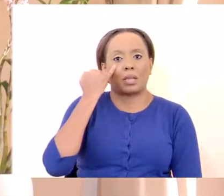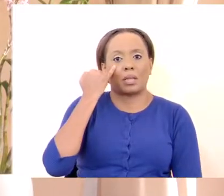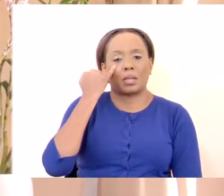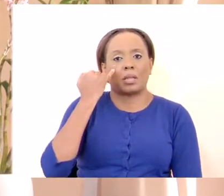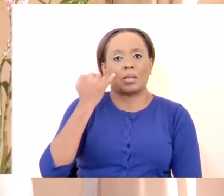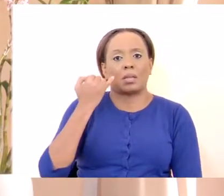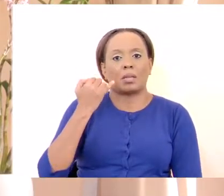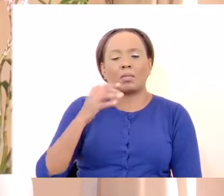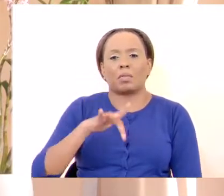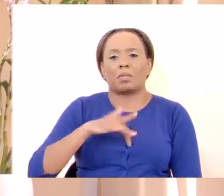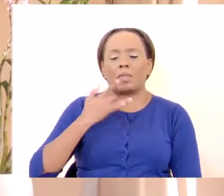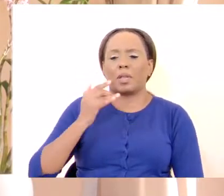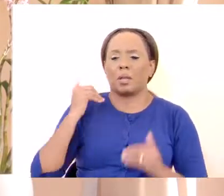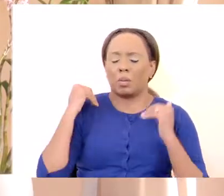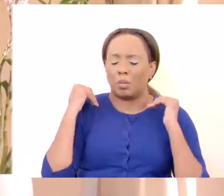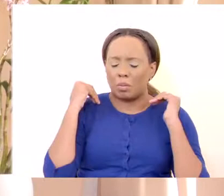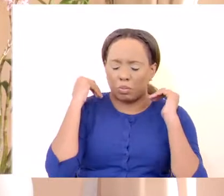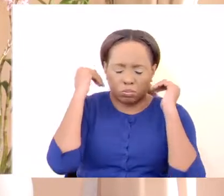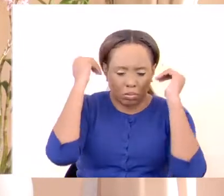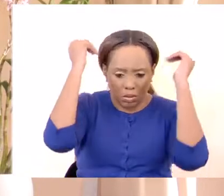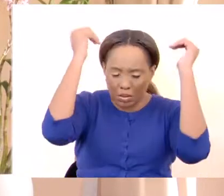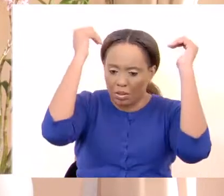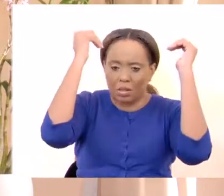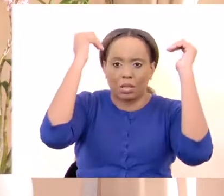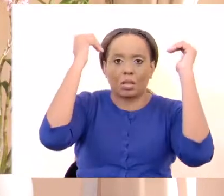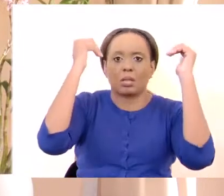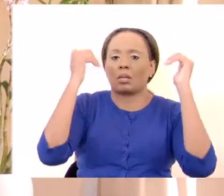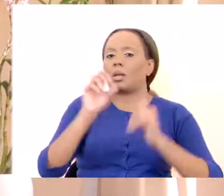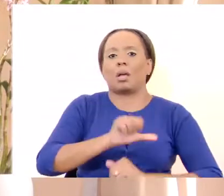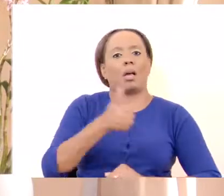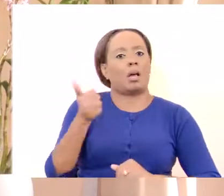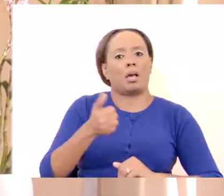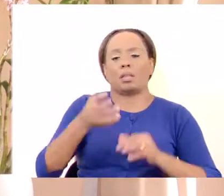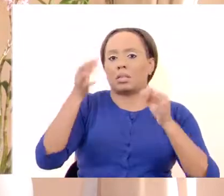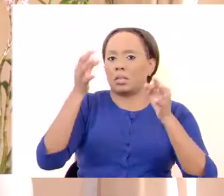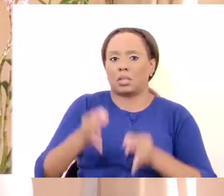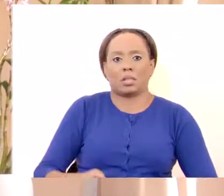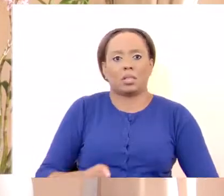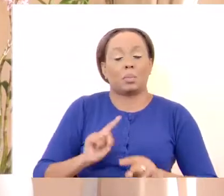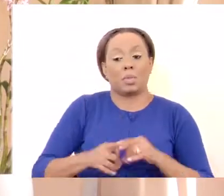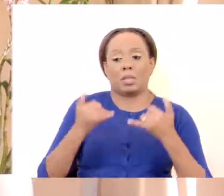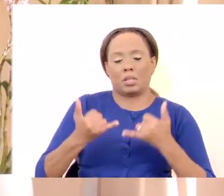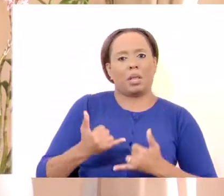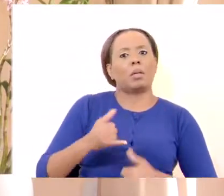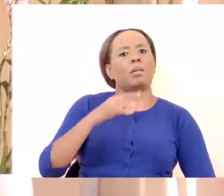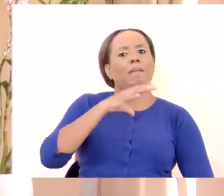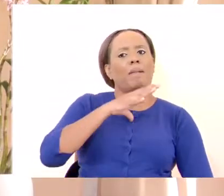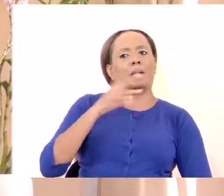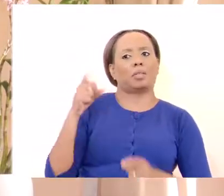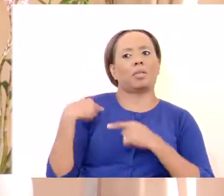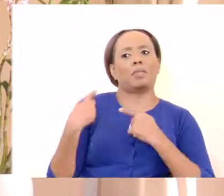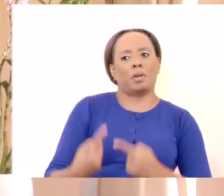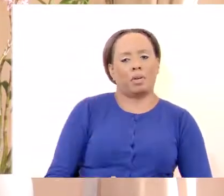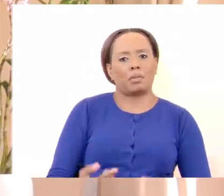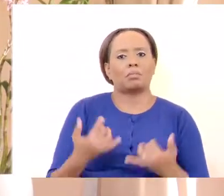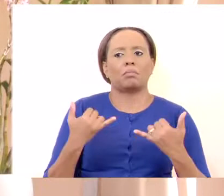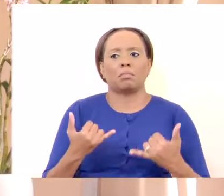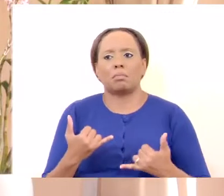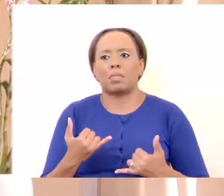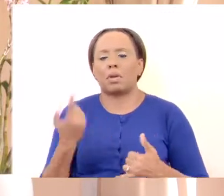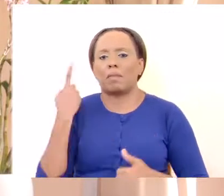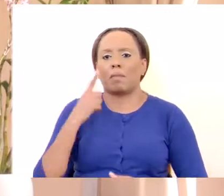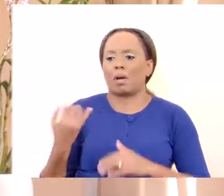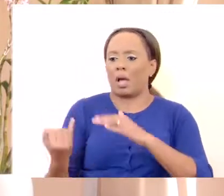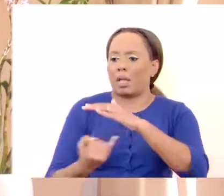or overwhelmed, then we will have to take some other decisions. But at this time, we are okay, and we are okay in terms of